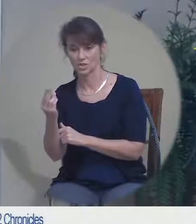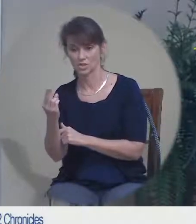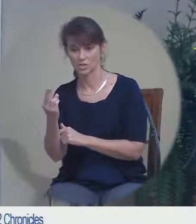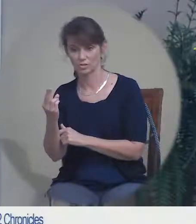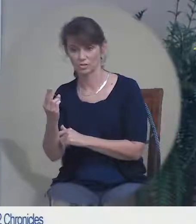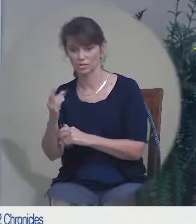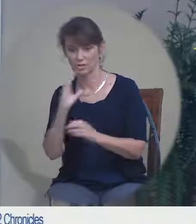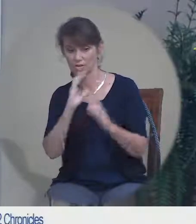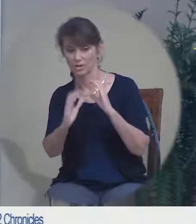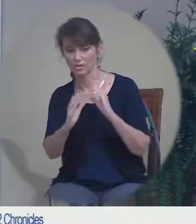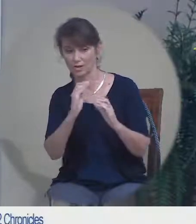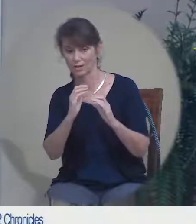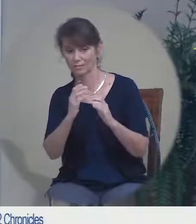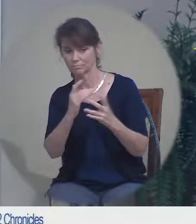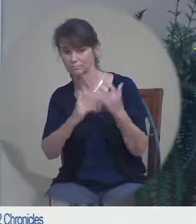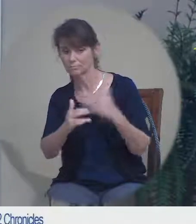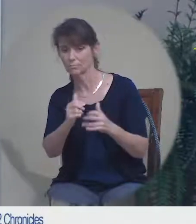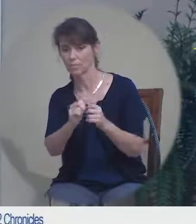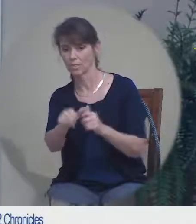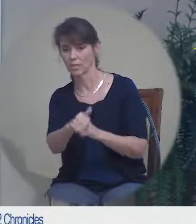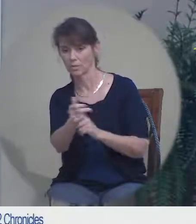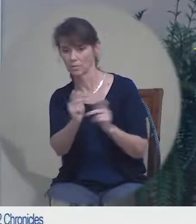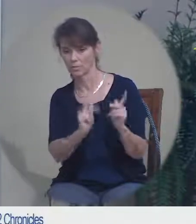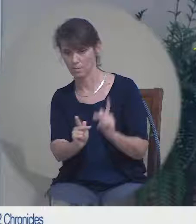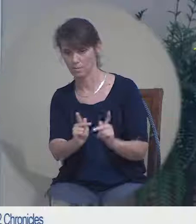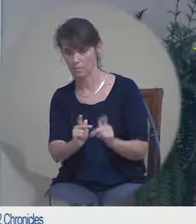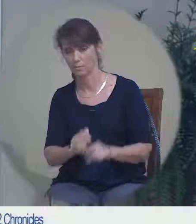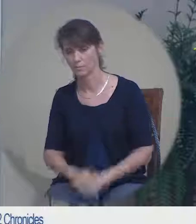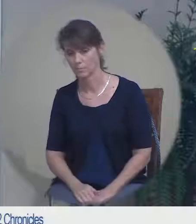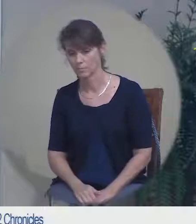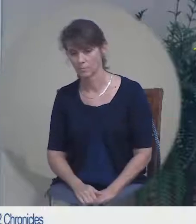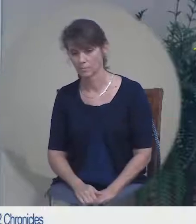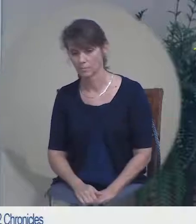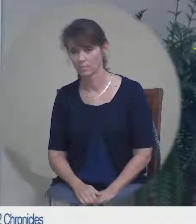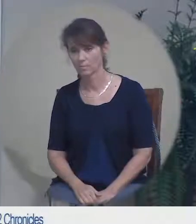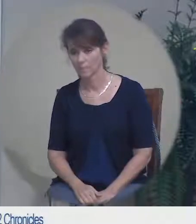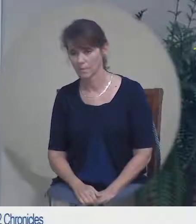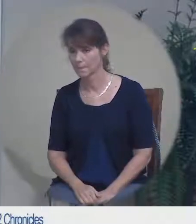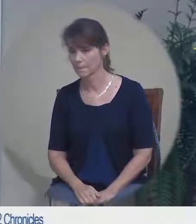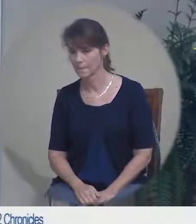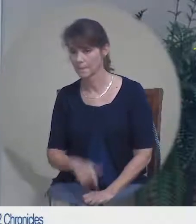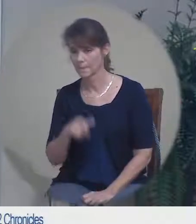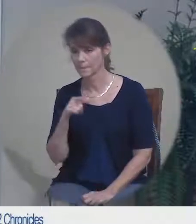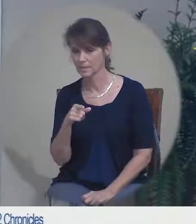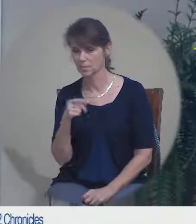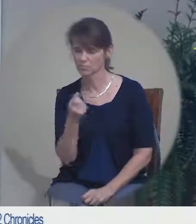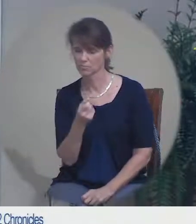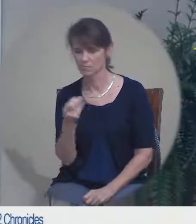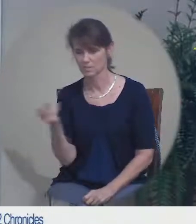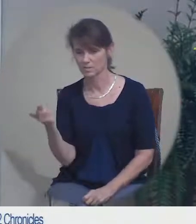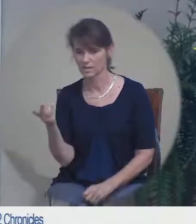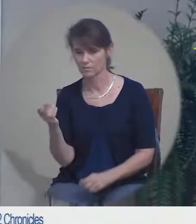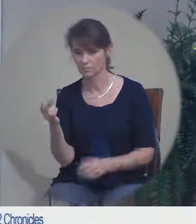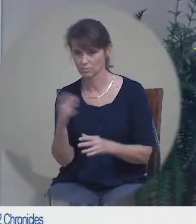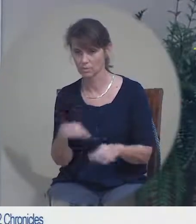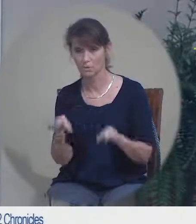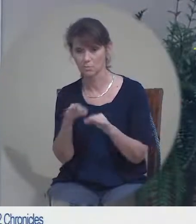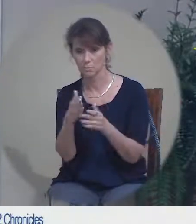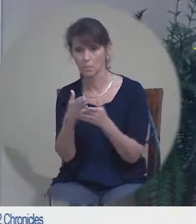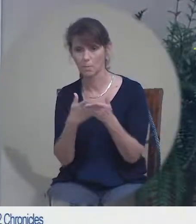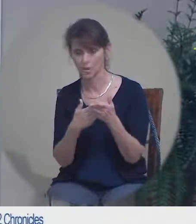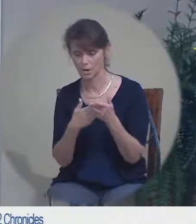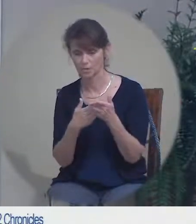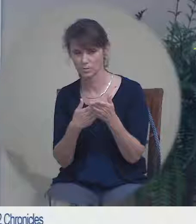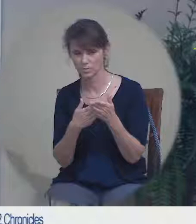others. So it's kind of told a little bit weirdly. So let's just look at some of the highlights of his text, and then want to ask a